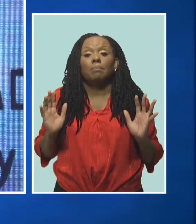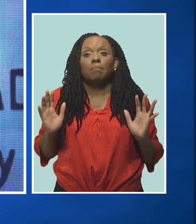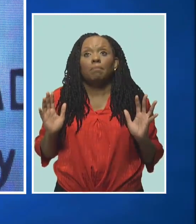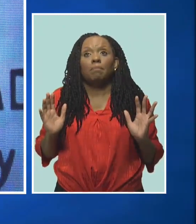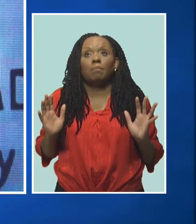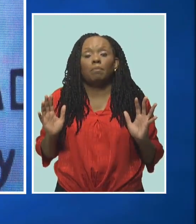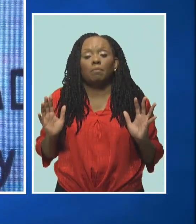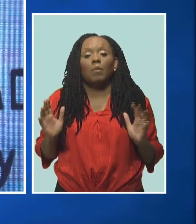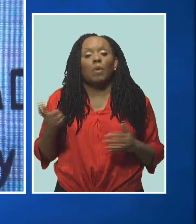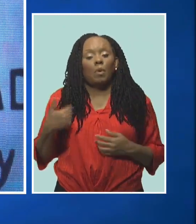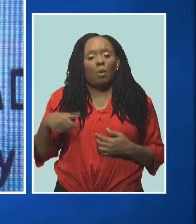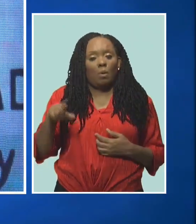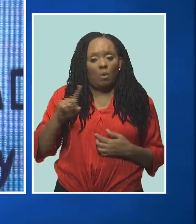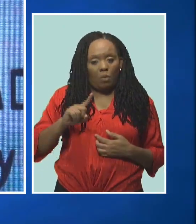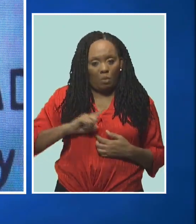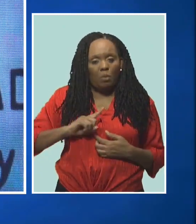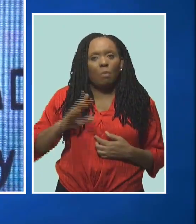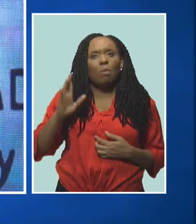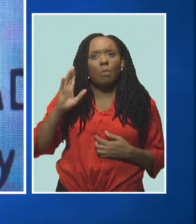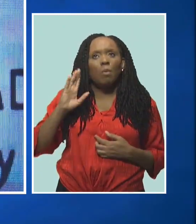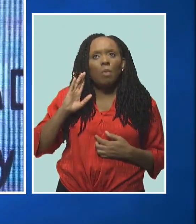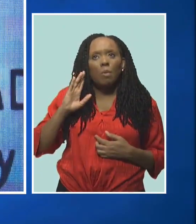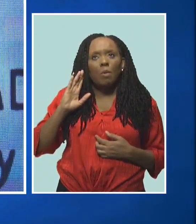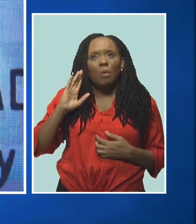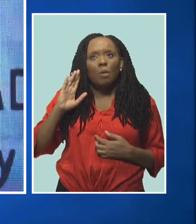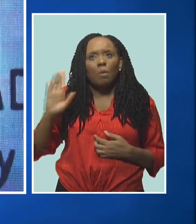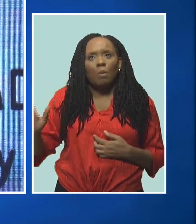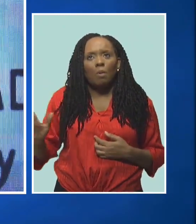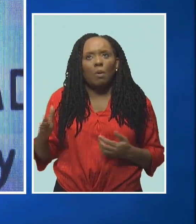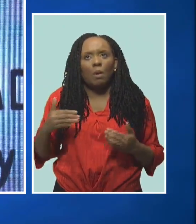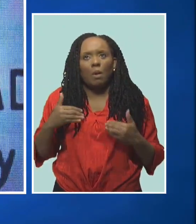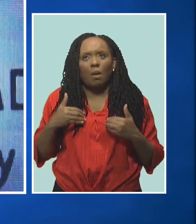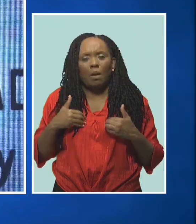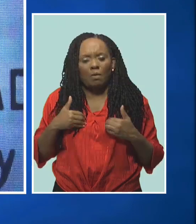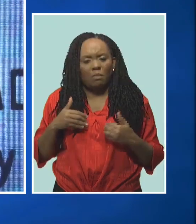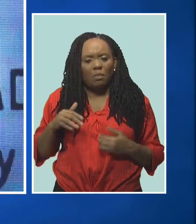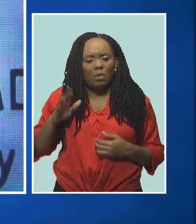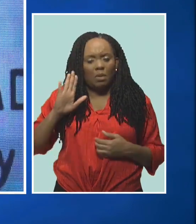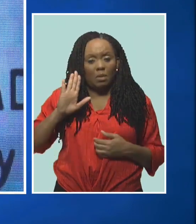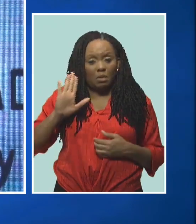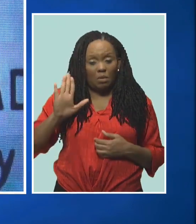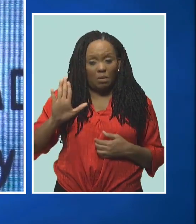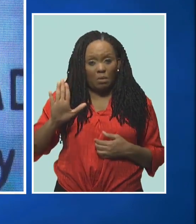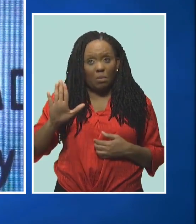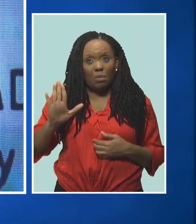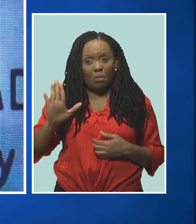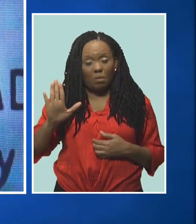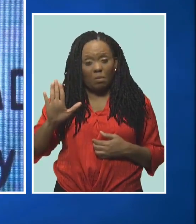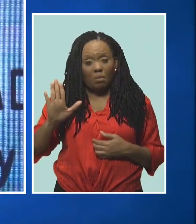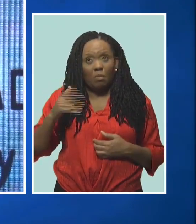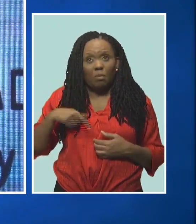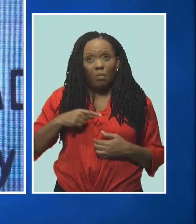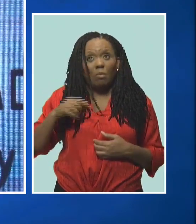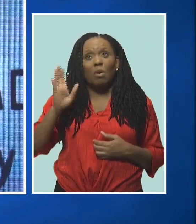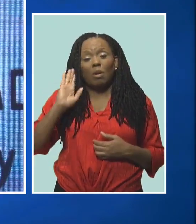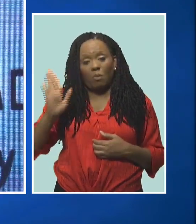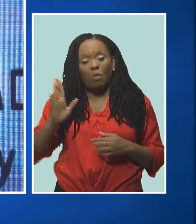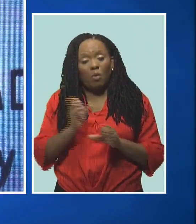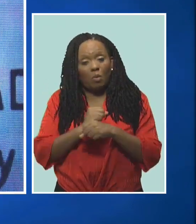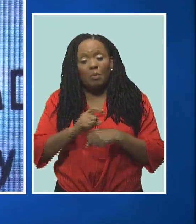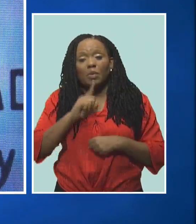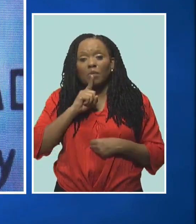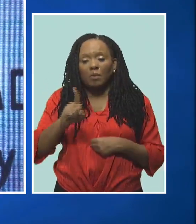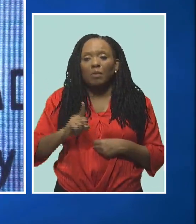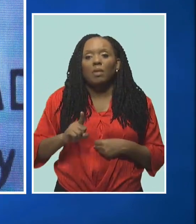that reset, that private screen that was dark, that we're able to brighten. That